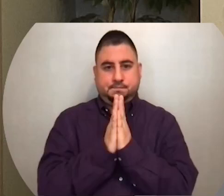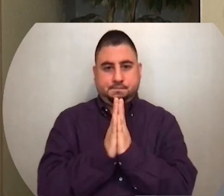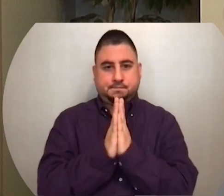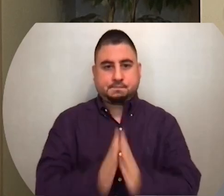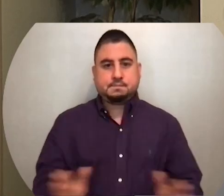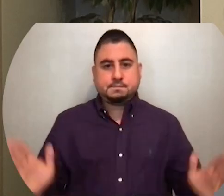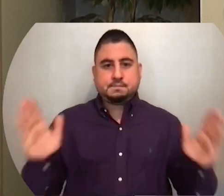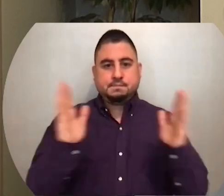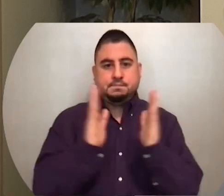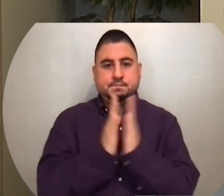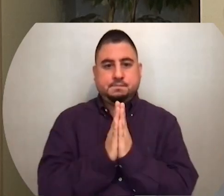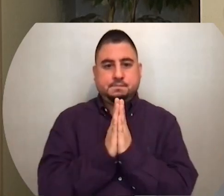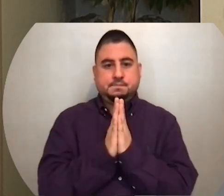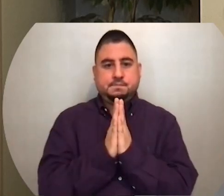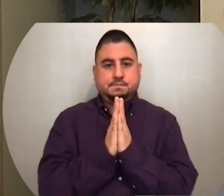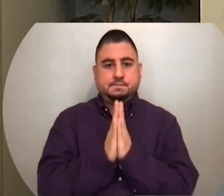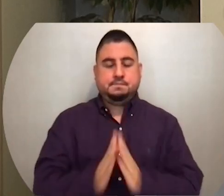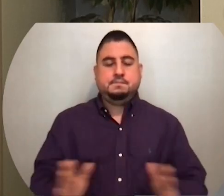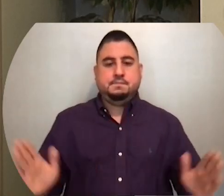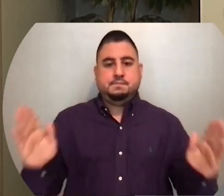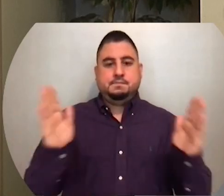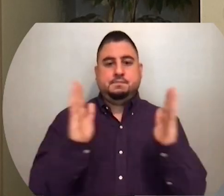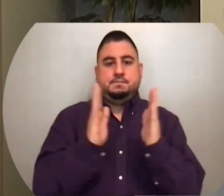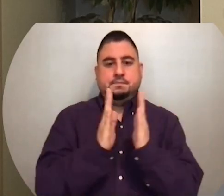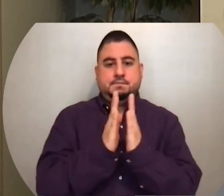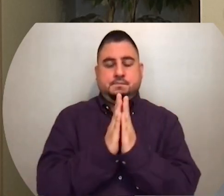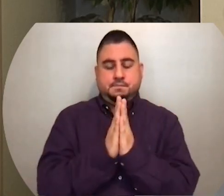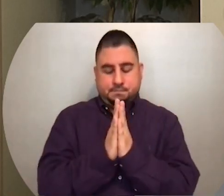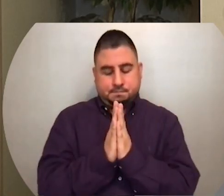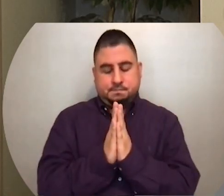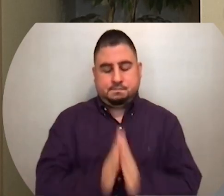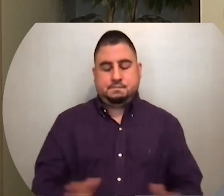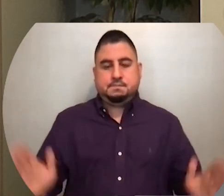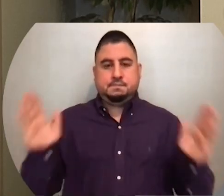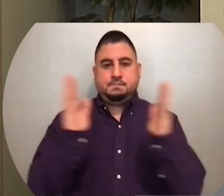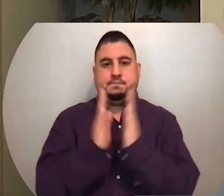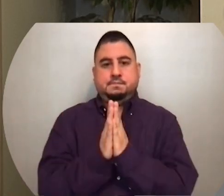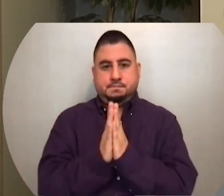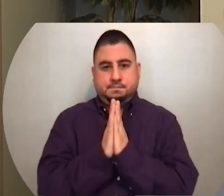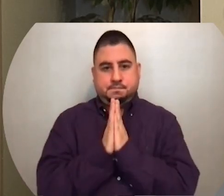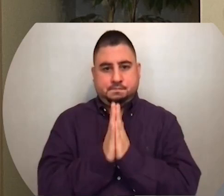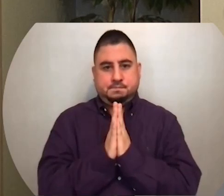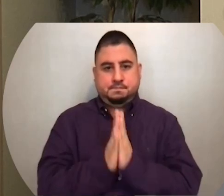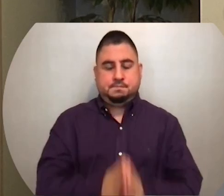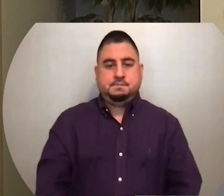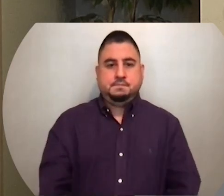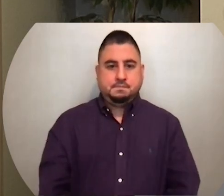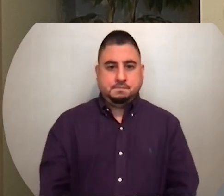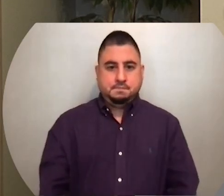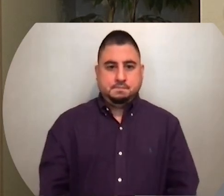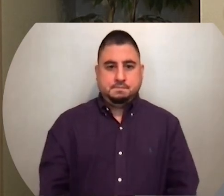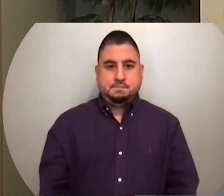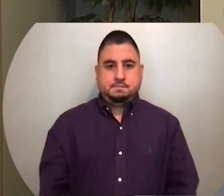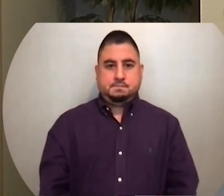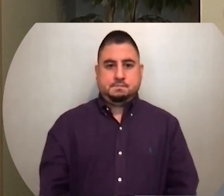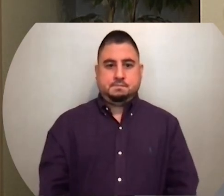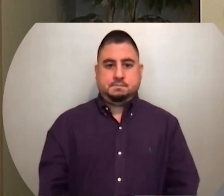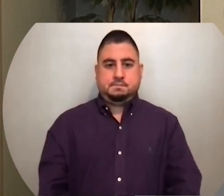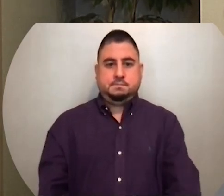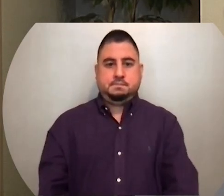Amen, amen, amen. Amen, amen, amen.